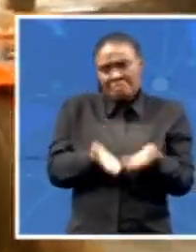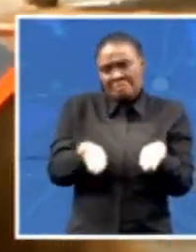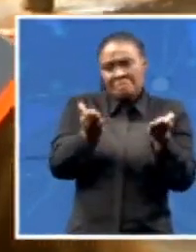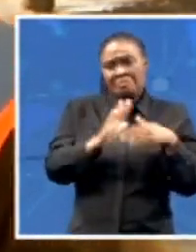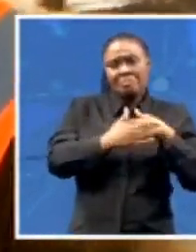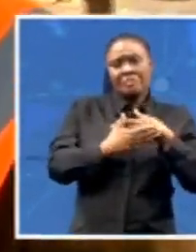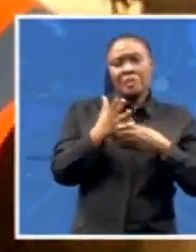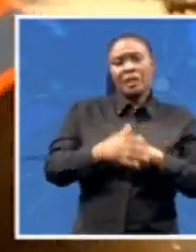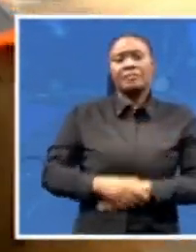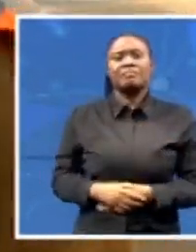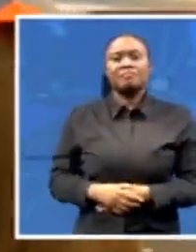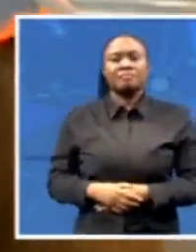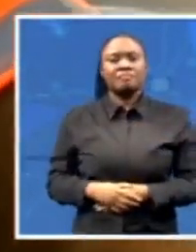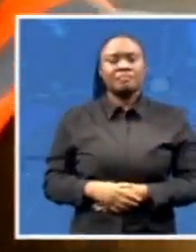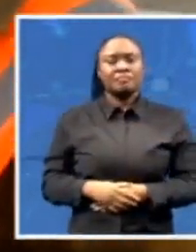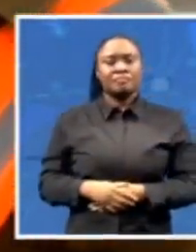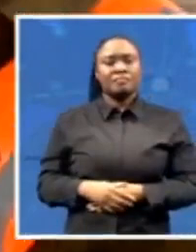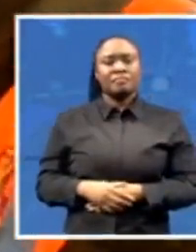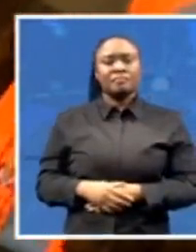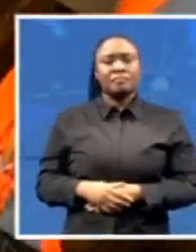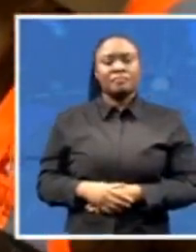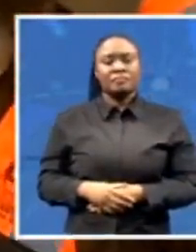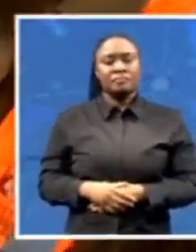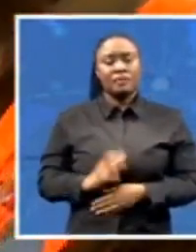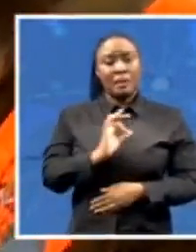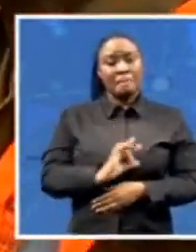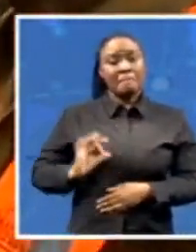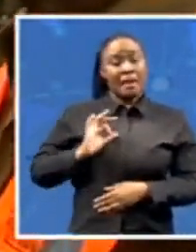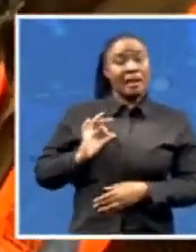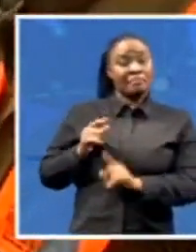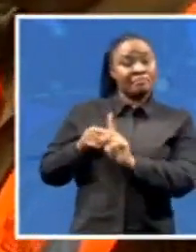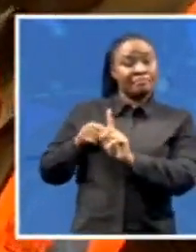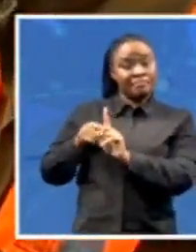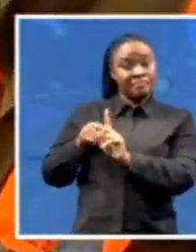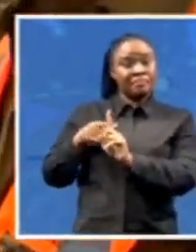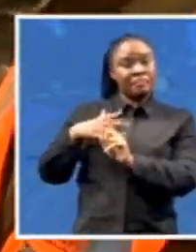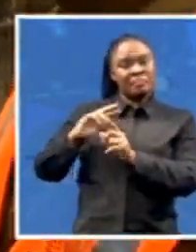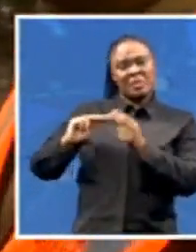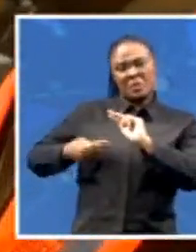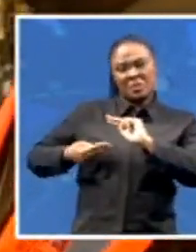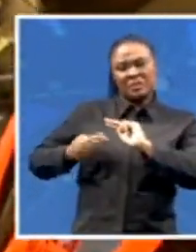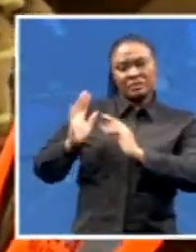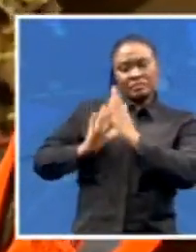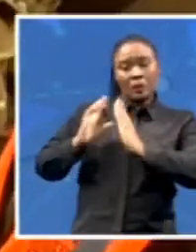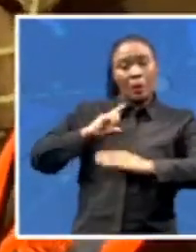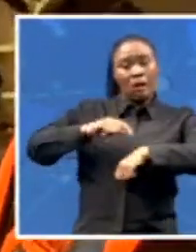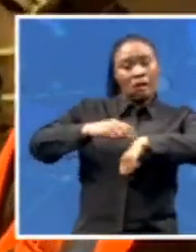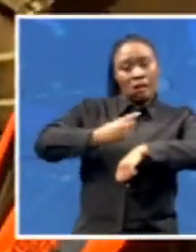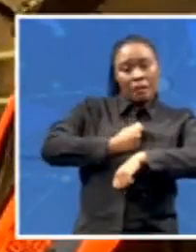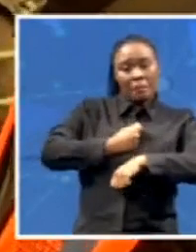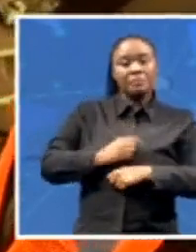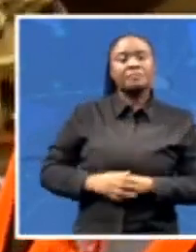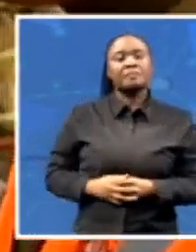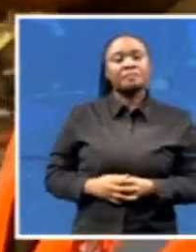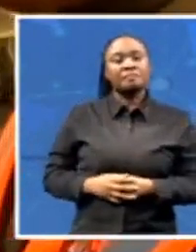Hypothetically speaking, Mayor, just before I let you go, we'll keep it short this one due to time constraints. Hypothetically speaking, let's say now